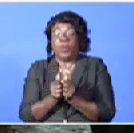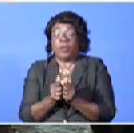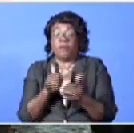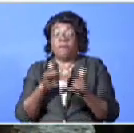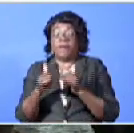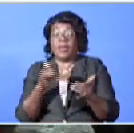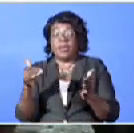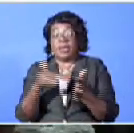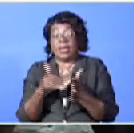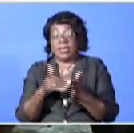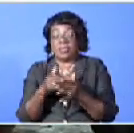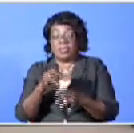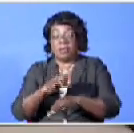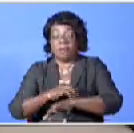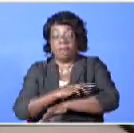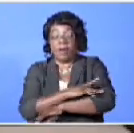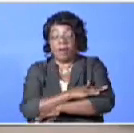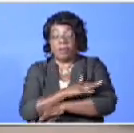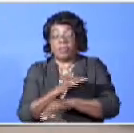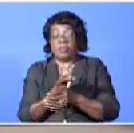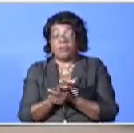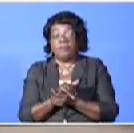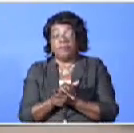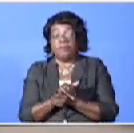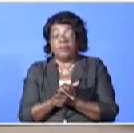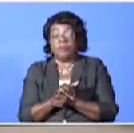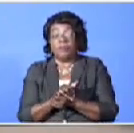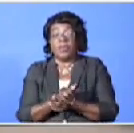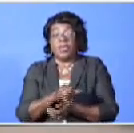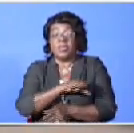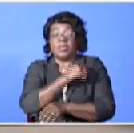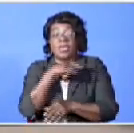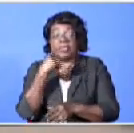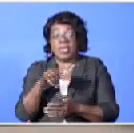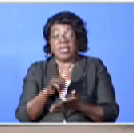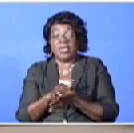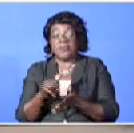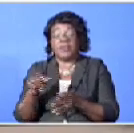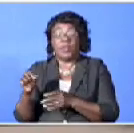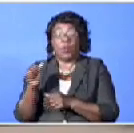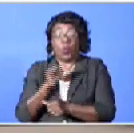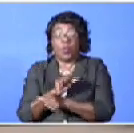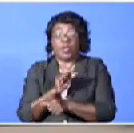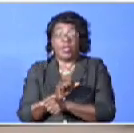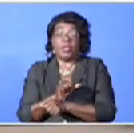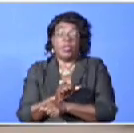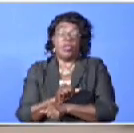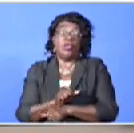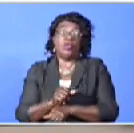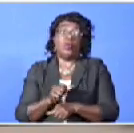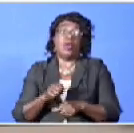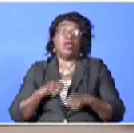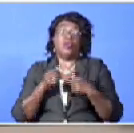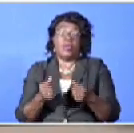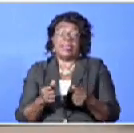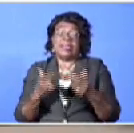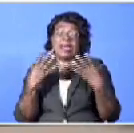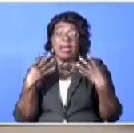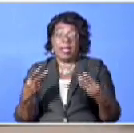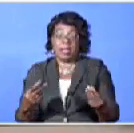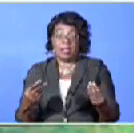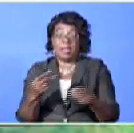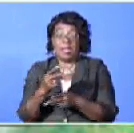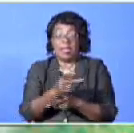PPE and compensation for those working on the front line. Sands says he has been working to address the healthcare workers' concerns, and in the midst of